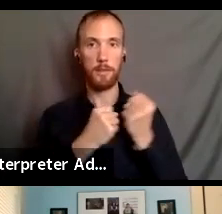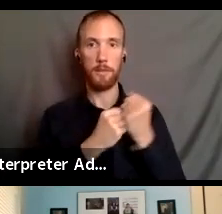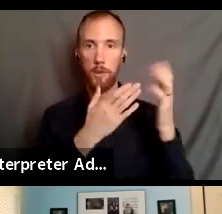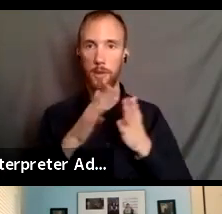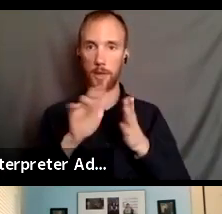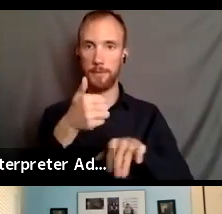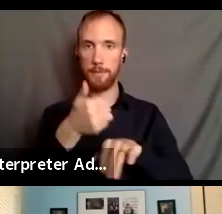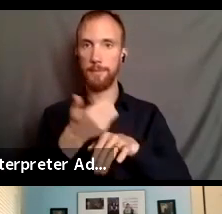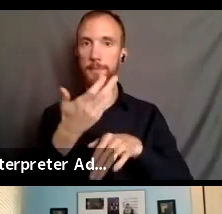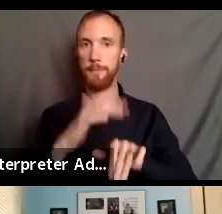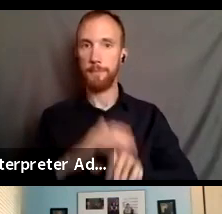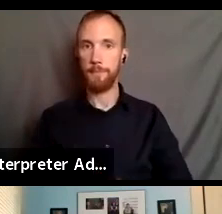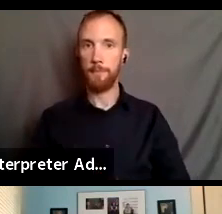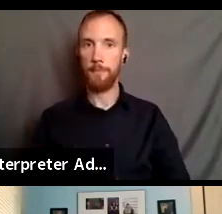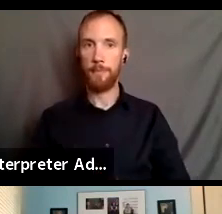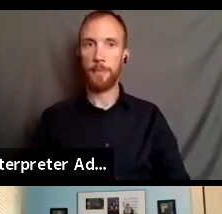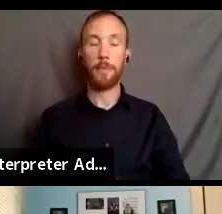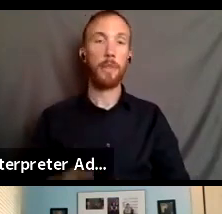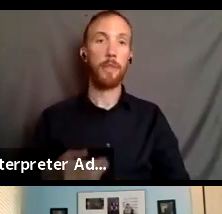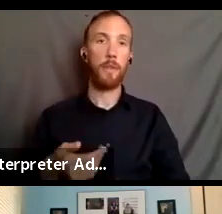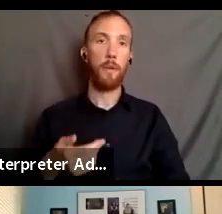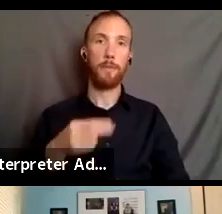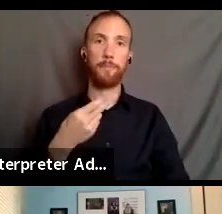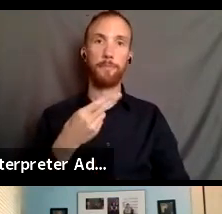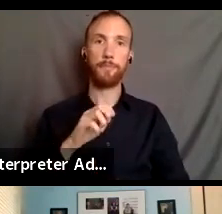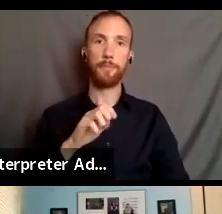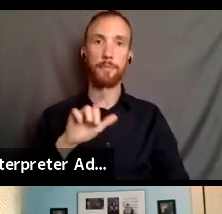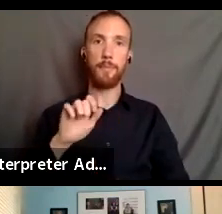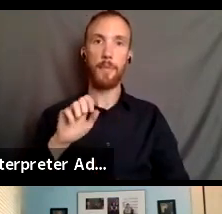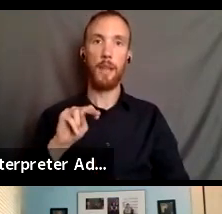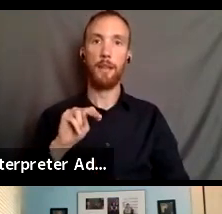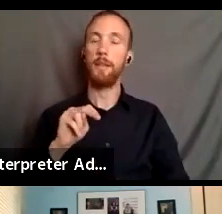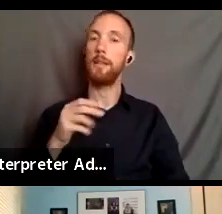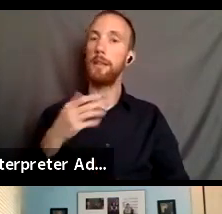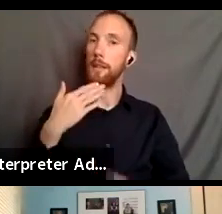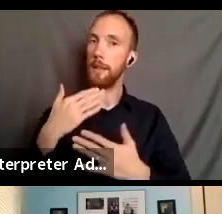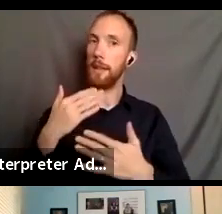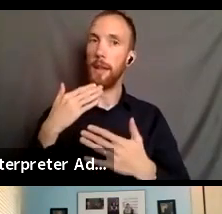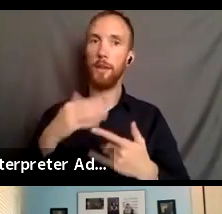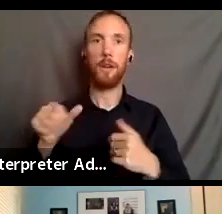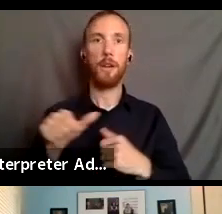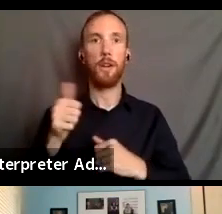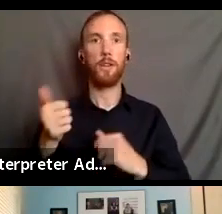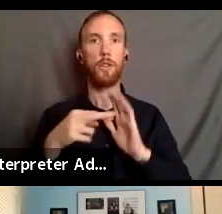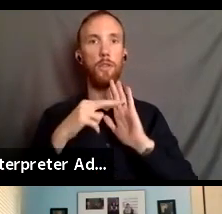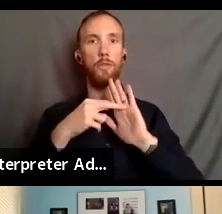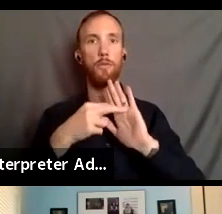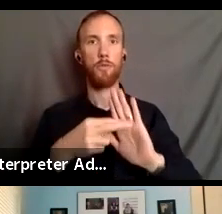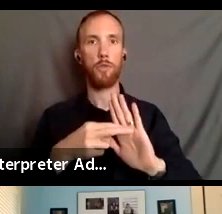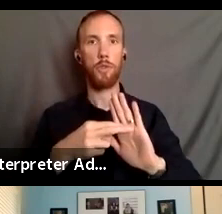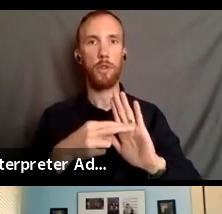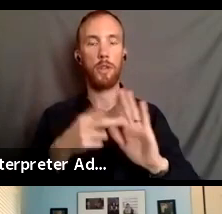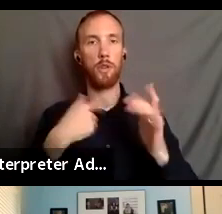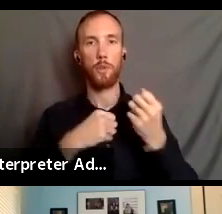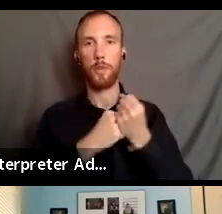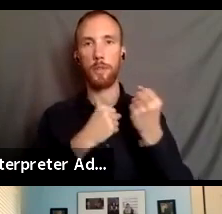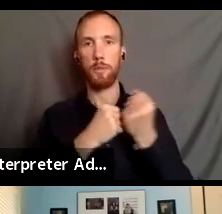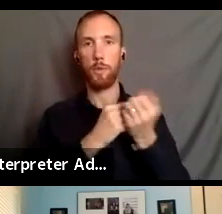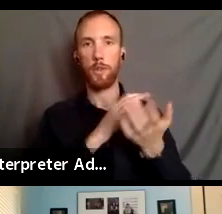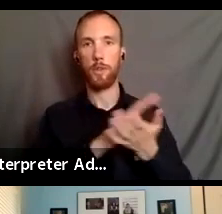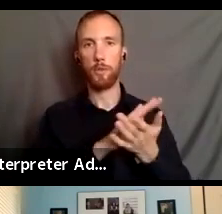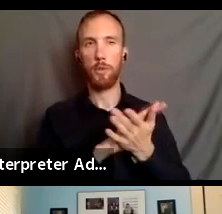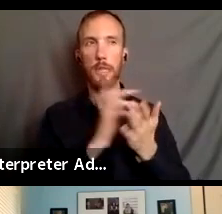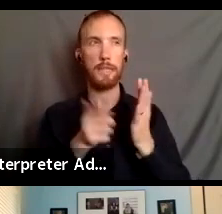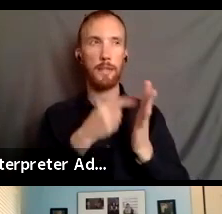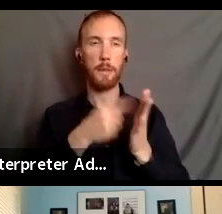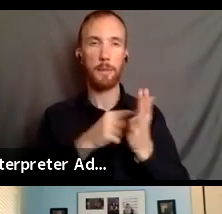thank you jay dean in addition as jadin mentioned one of the roles that we play in this is supporting the school and sometimes that means brokering resources for